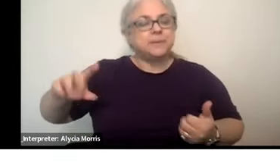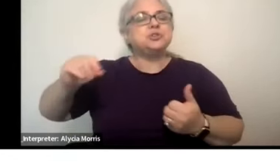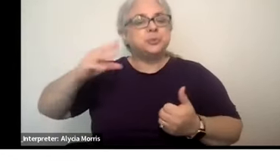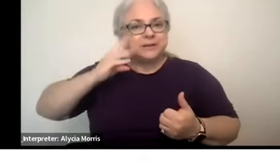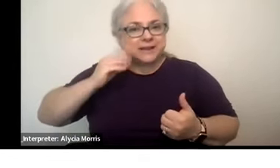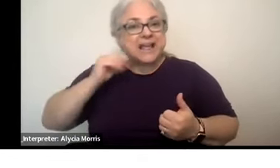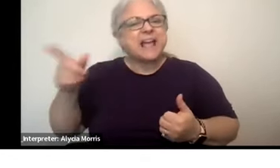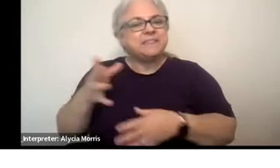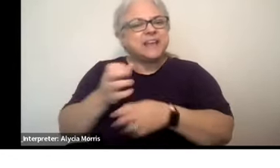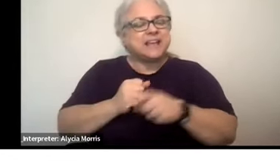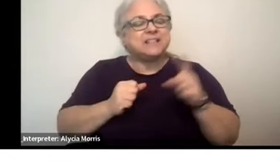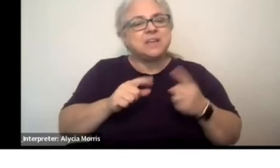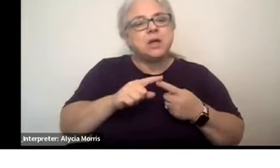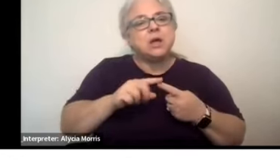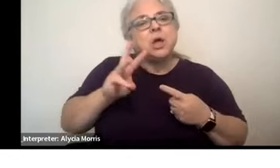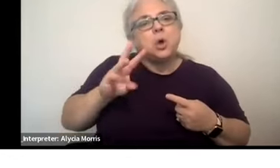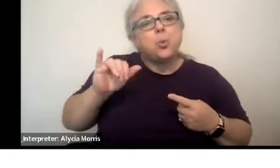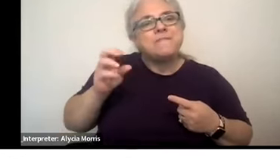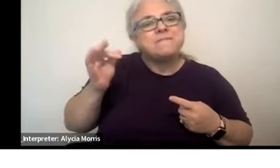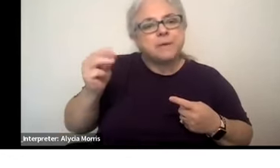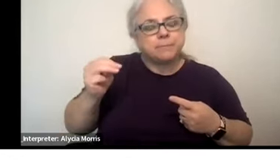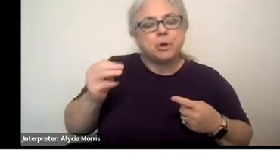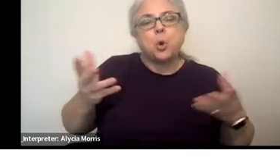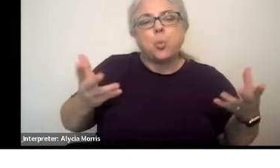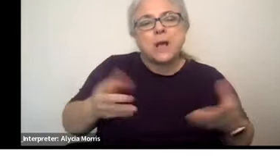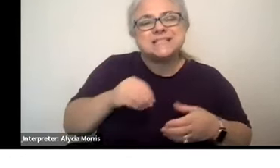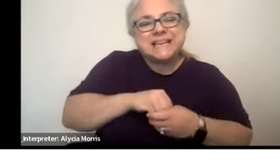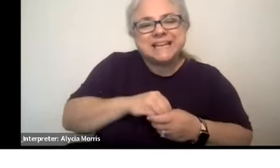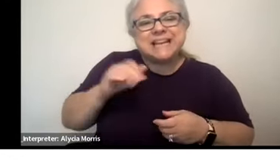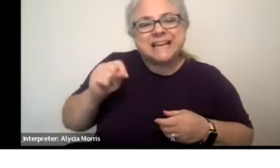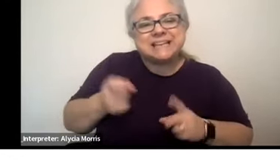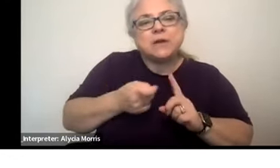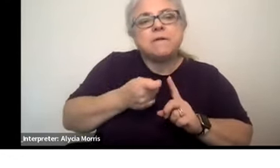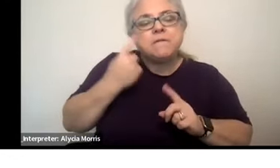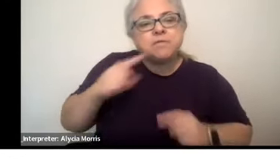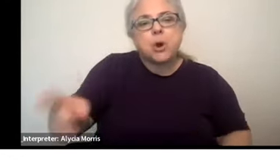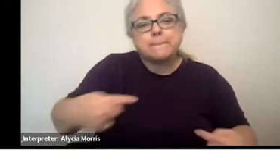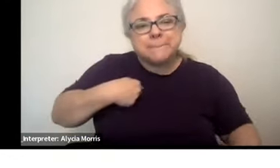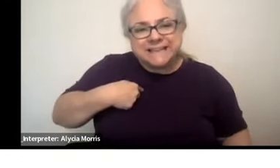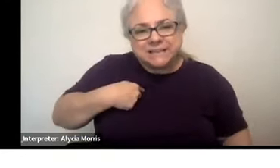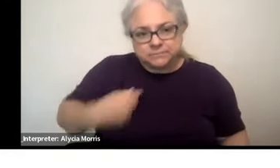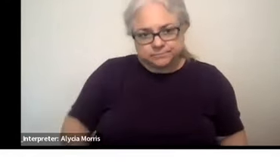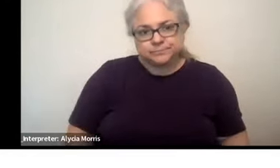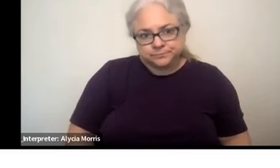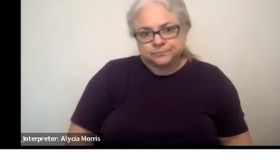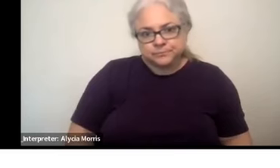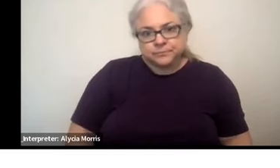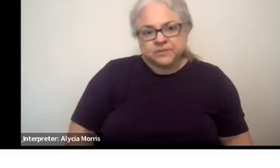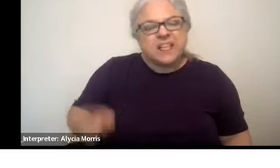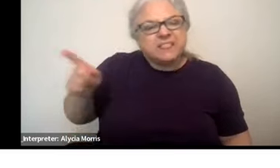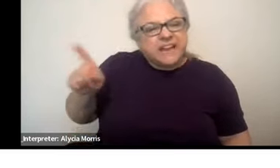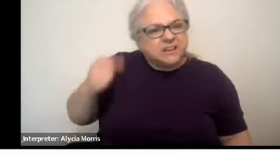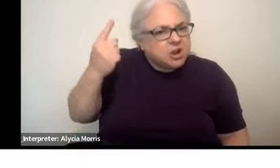WIFM, the what's in it for me, from their business perspective, from being a part of this